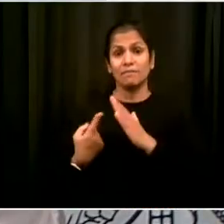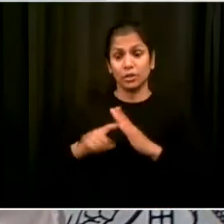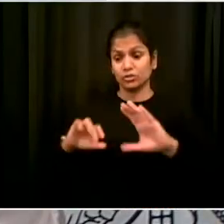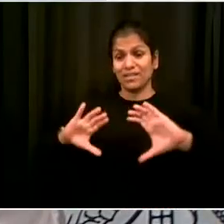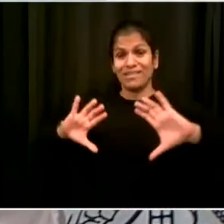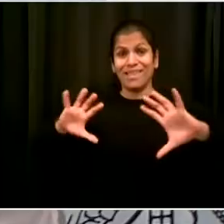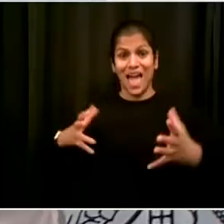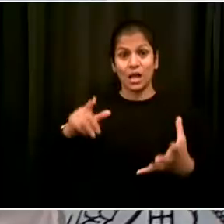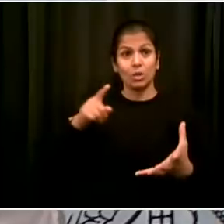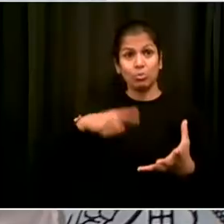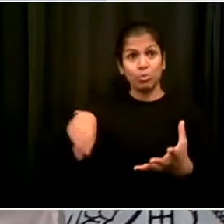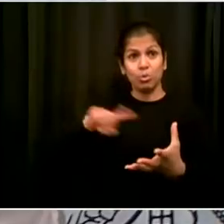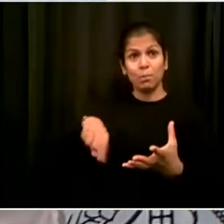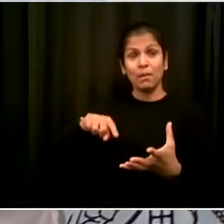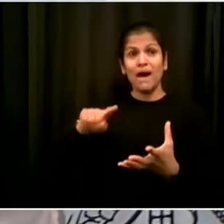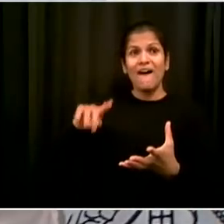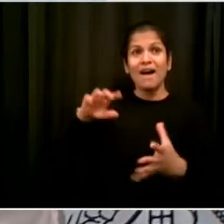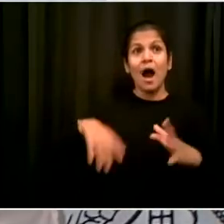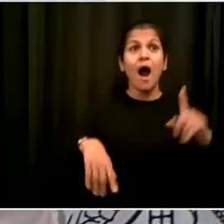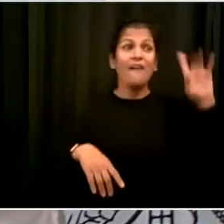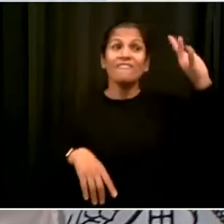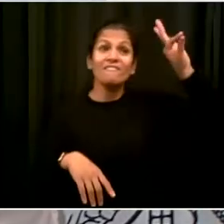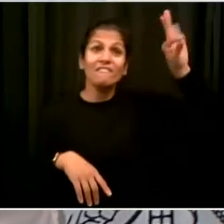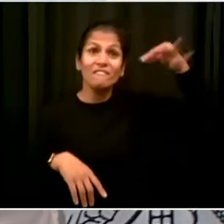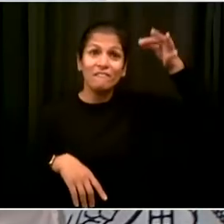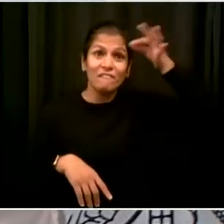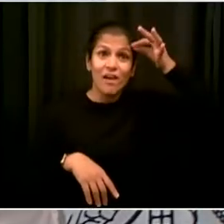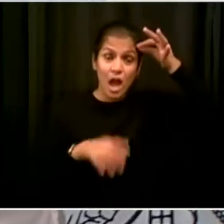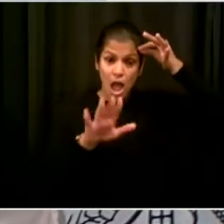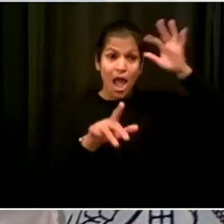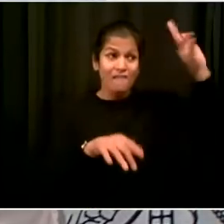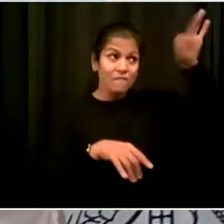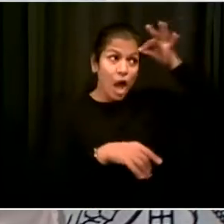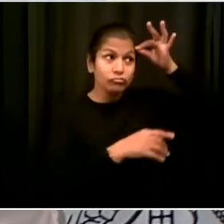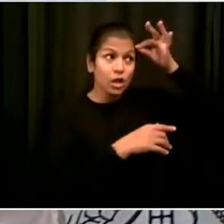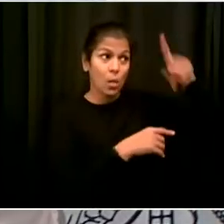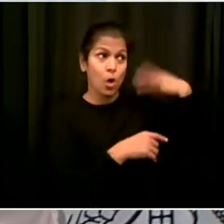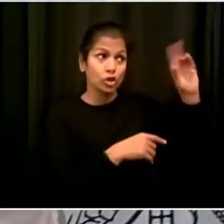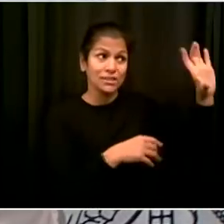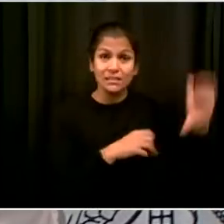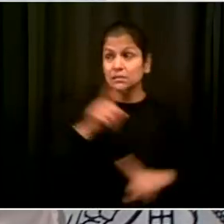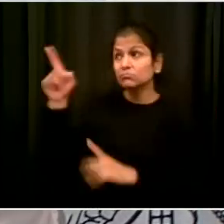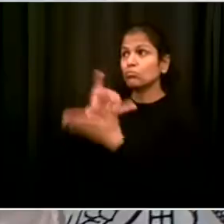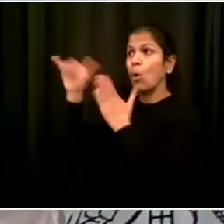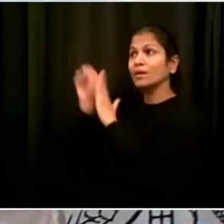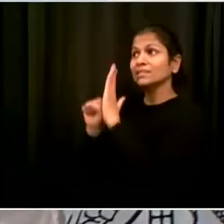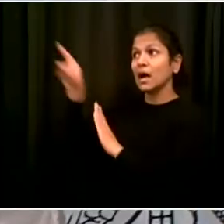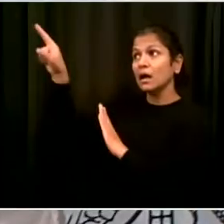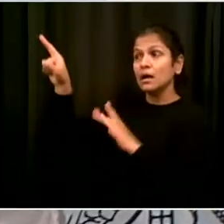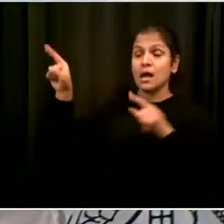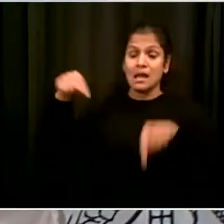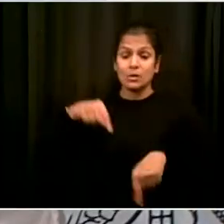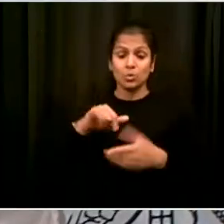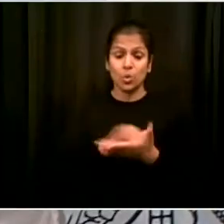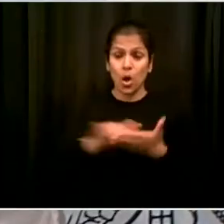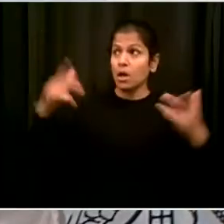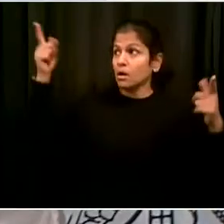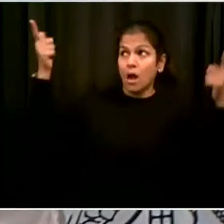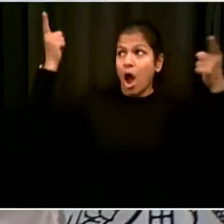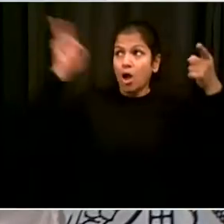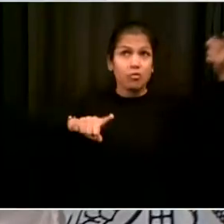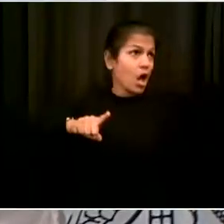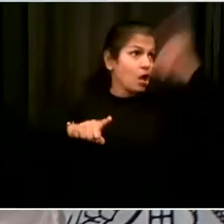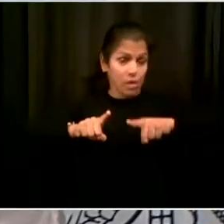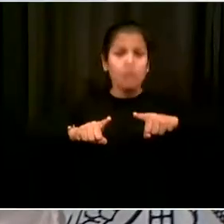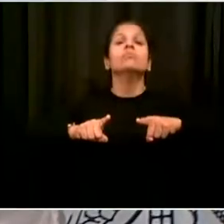agree. The focus on the most vulnerable healthcare workers, the focus on folks who work in nursing homes, the focus